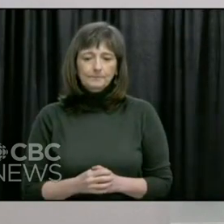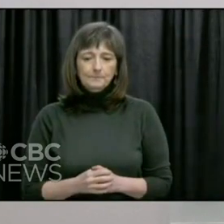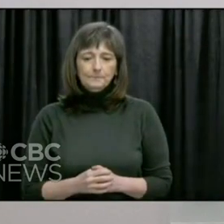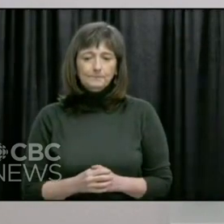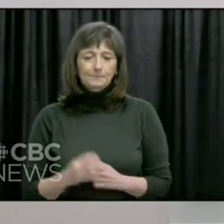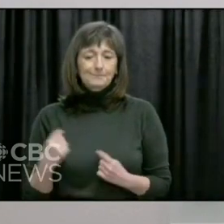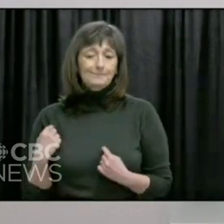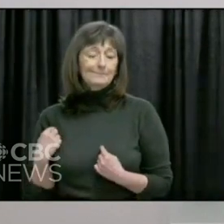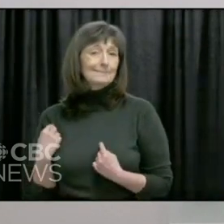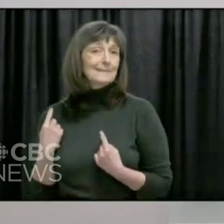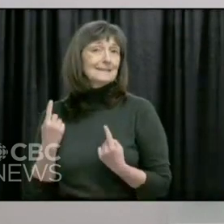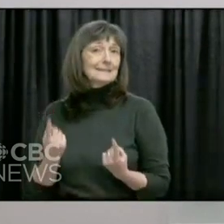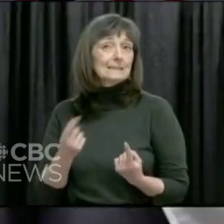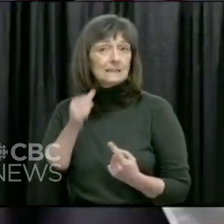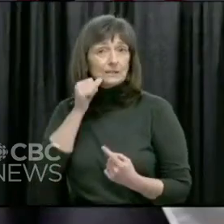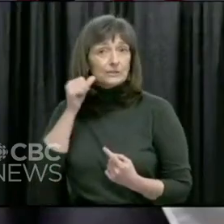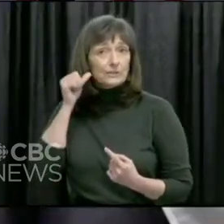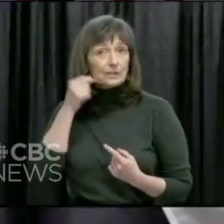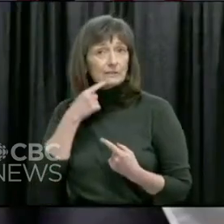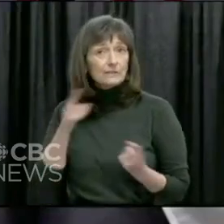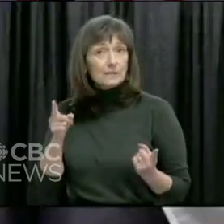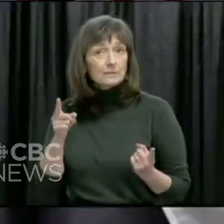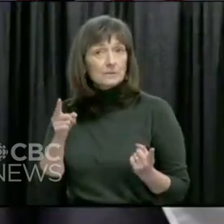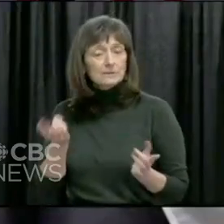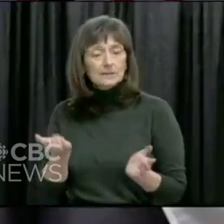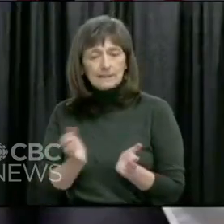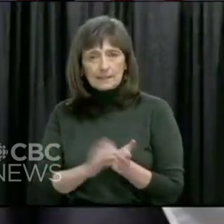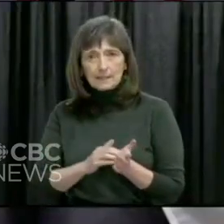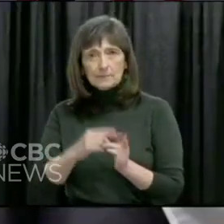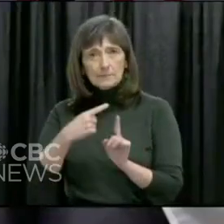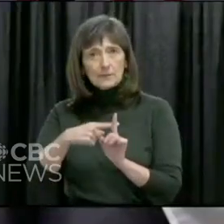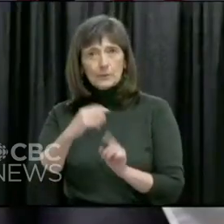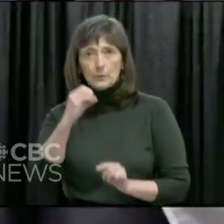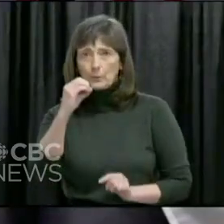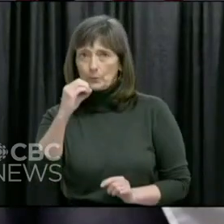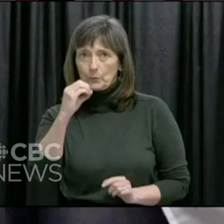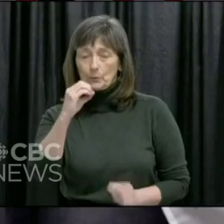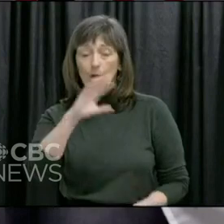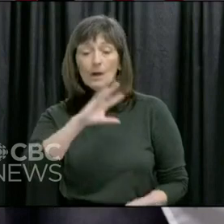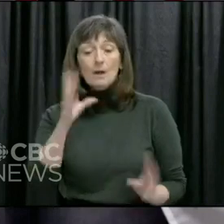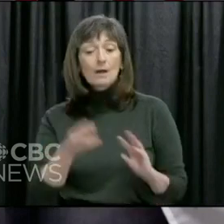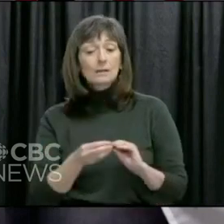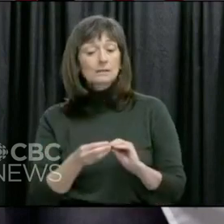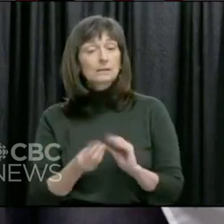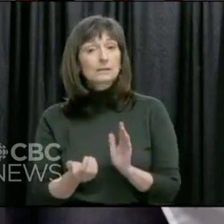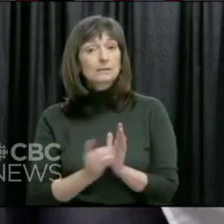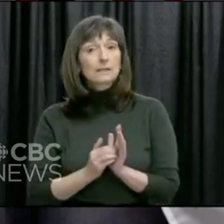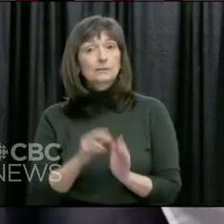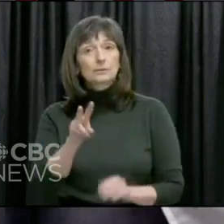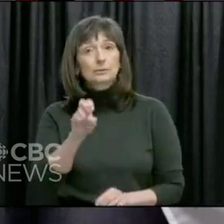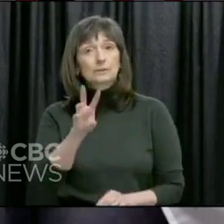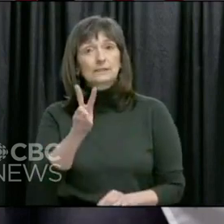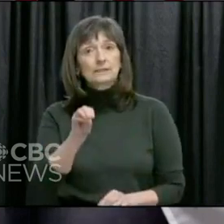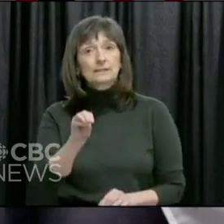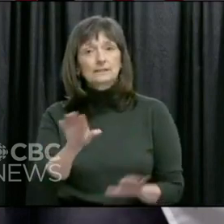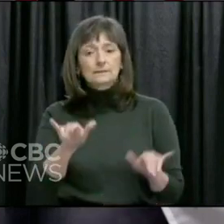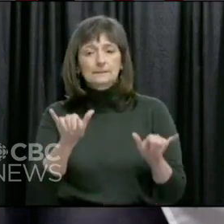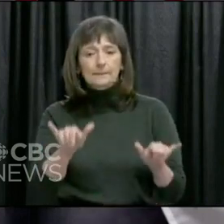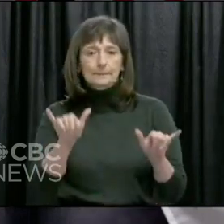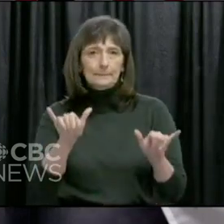Since the media advisory yesterday, we have no new positive cases, and the total number of cases in our province remains at